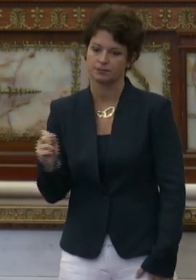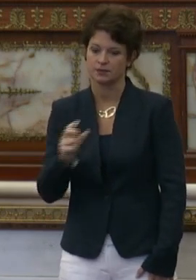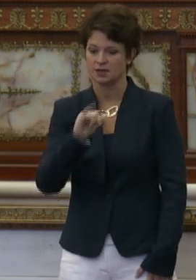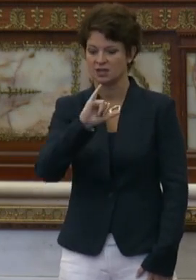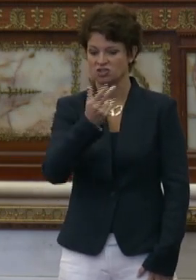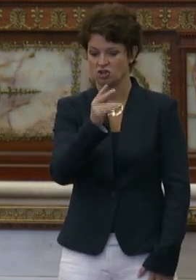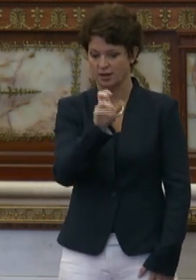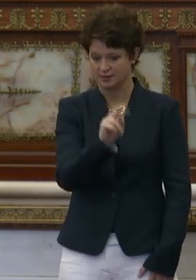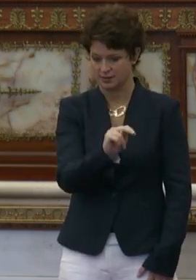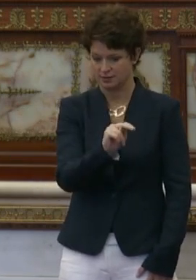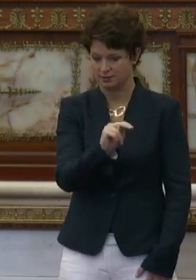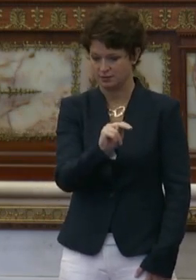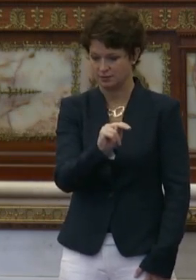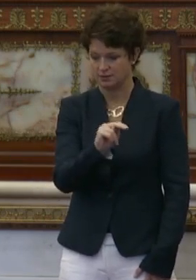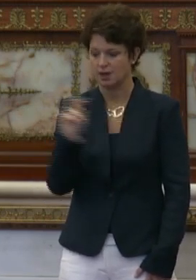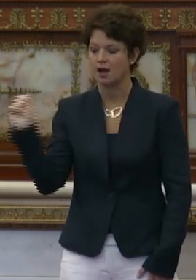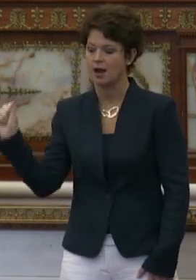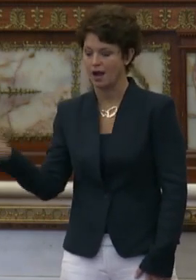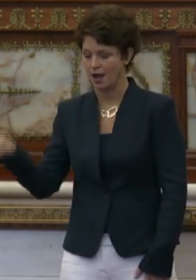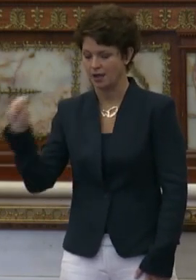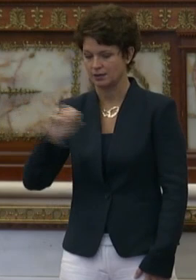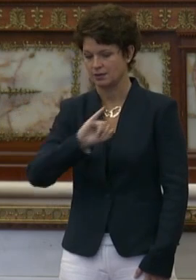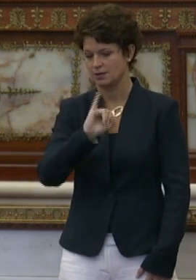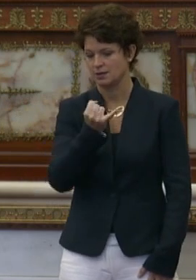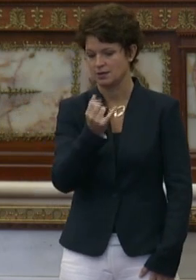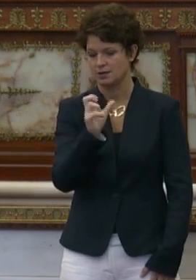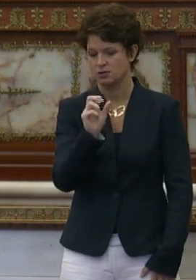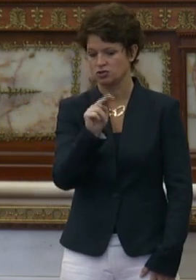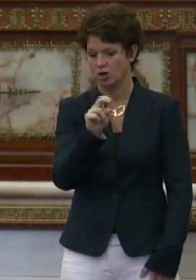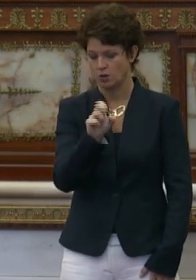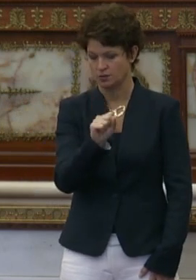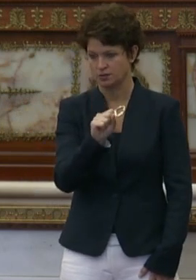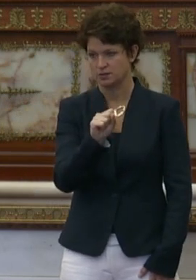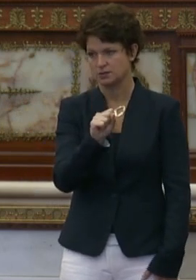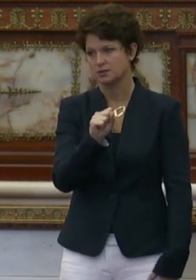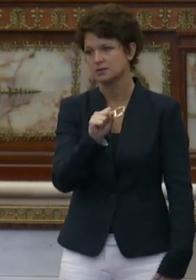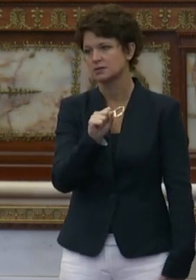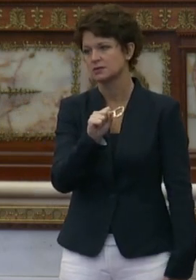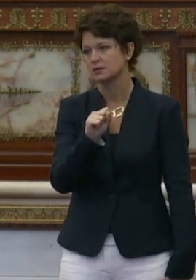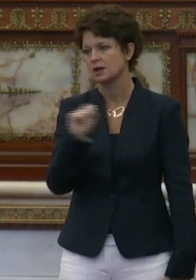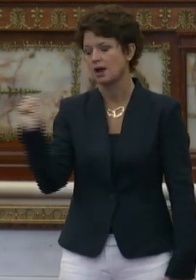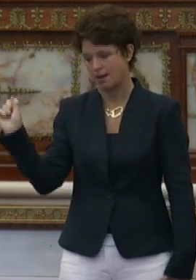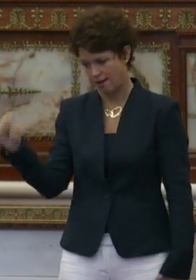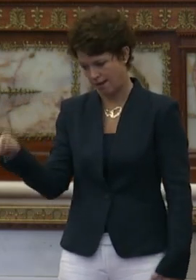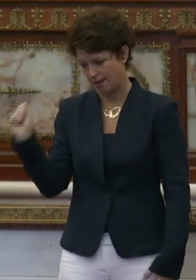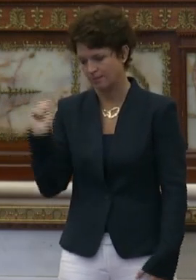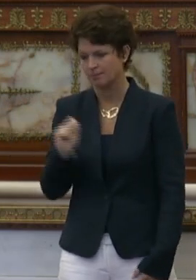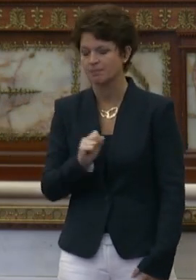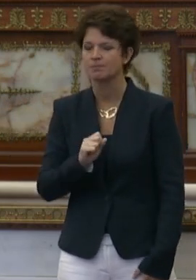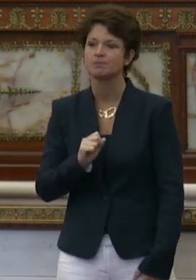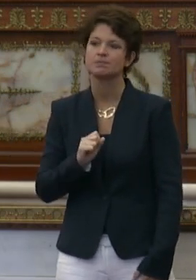Councilman Johnson? Aye. Councilman Jones? Aye.